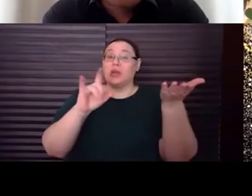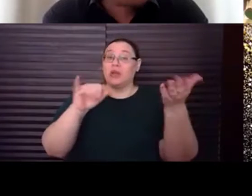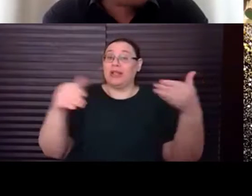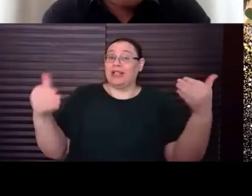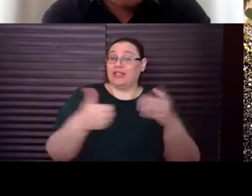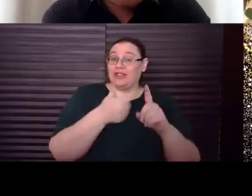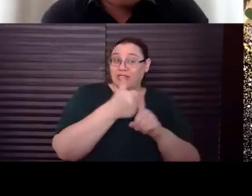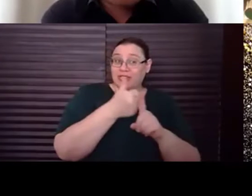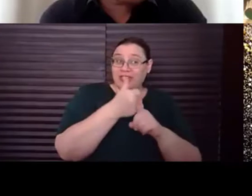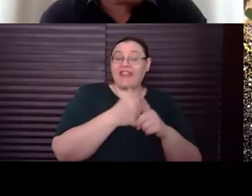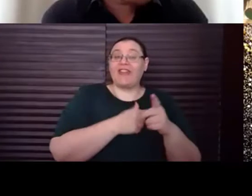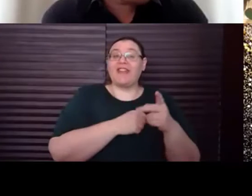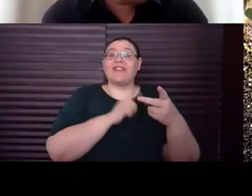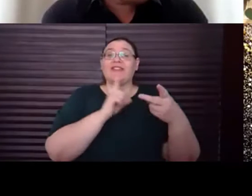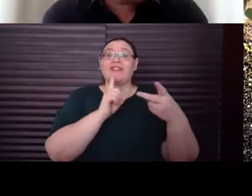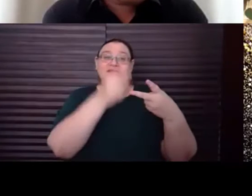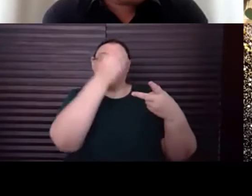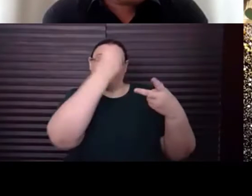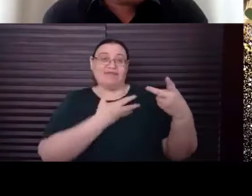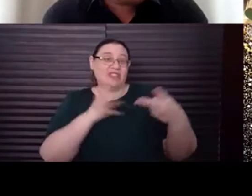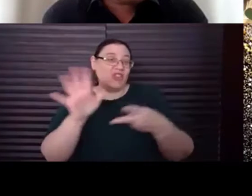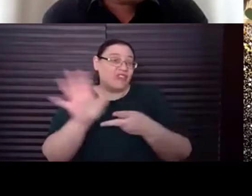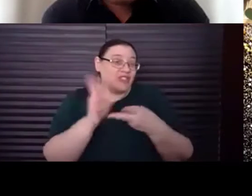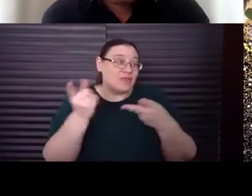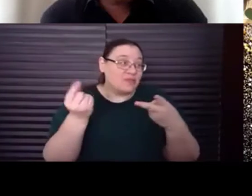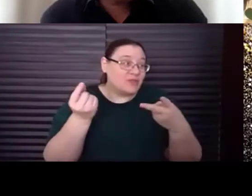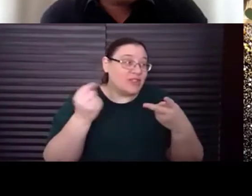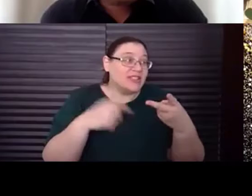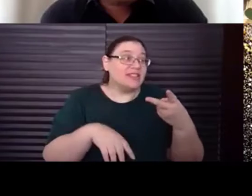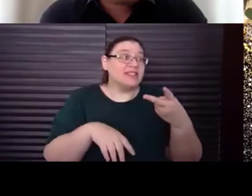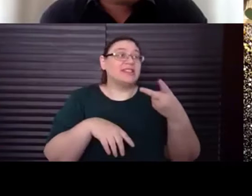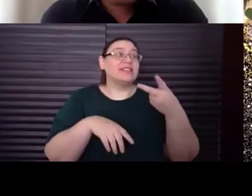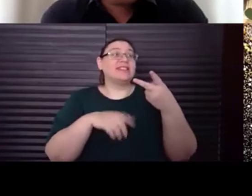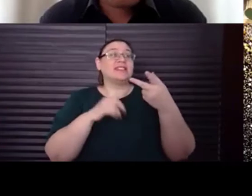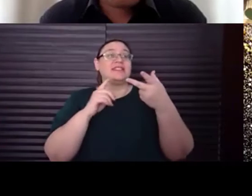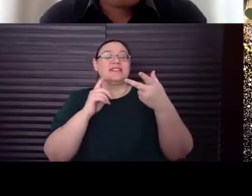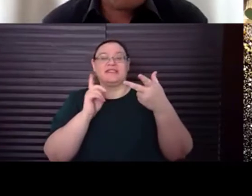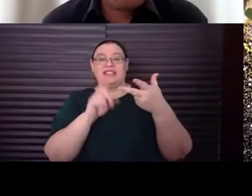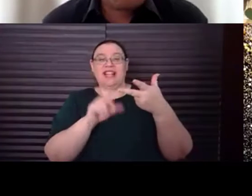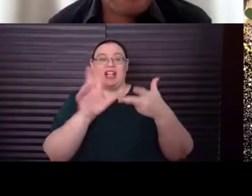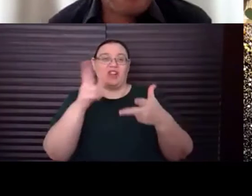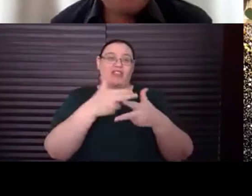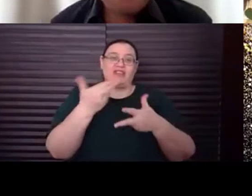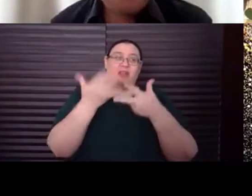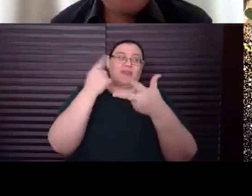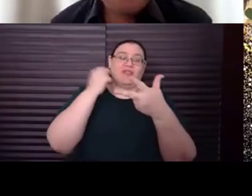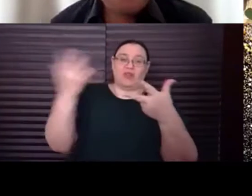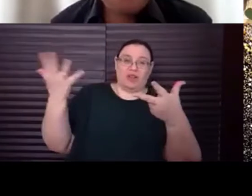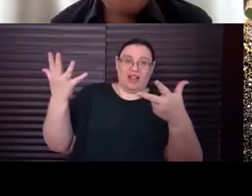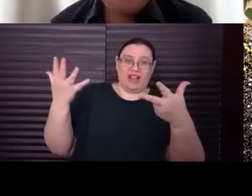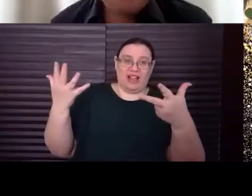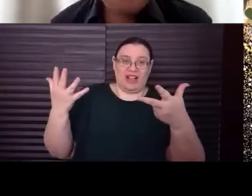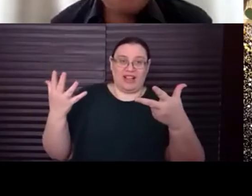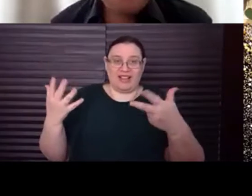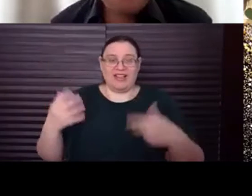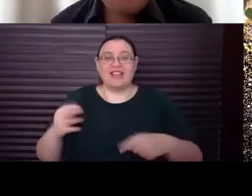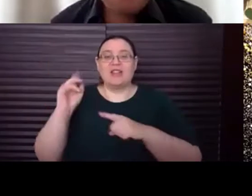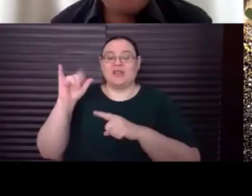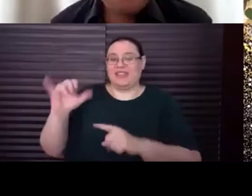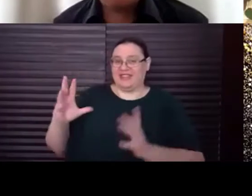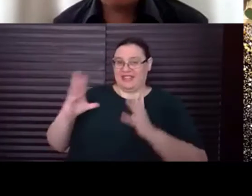yourself and tell us what your film is and what you were nominated for. Okay, so